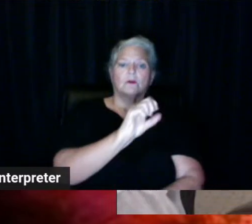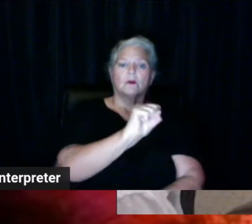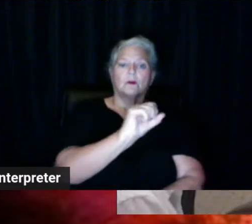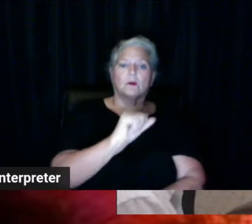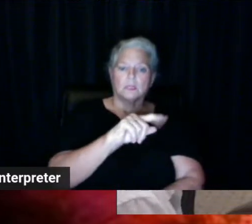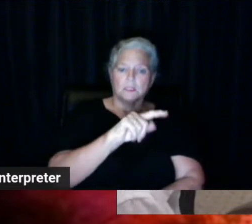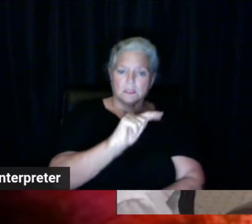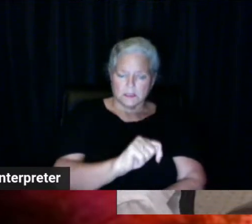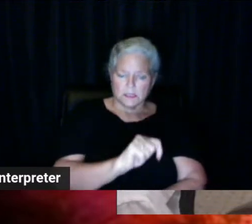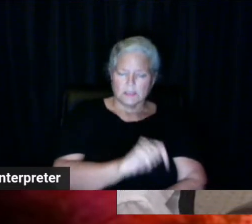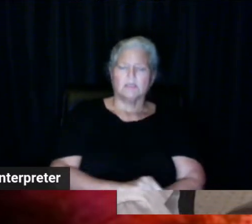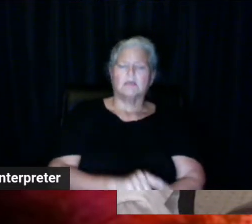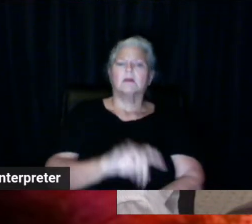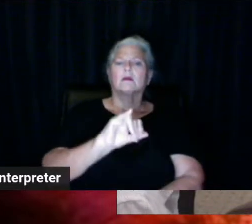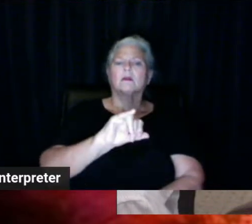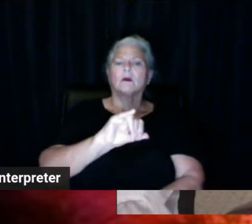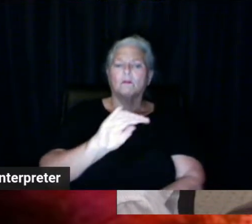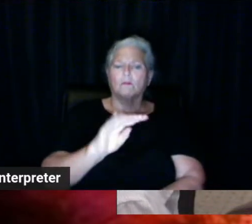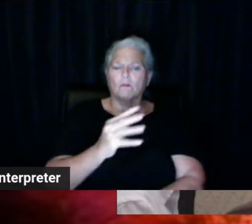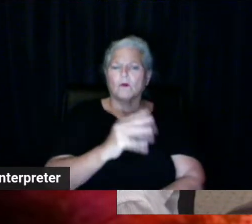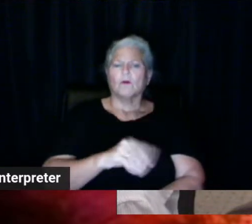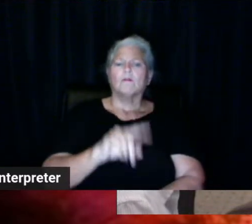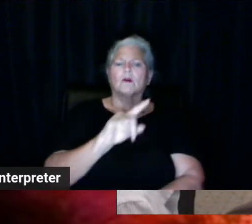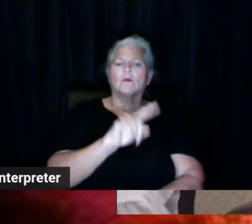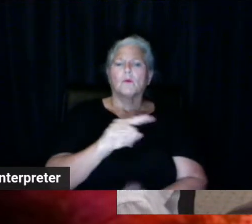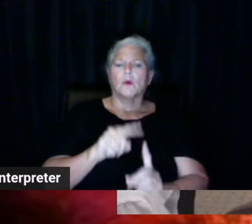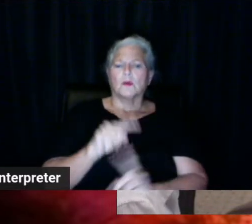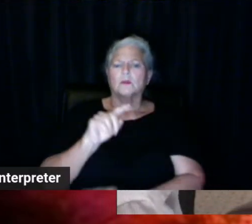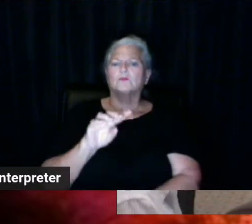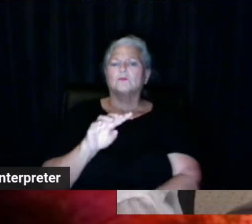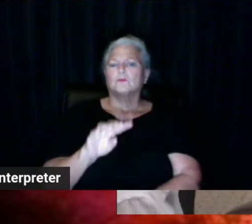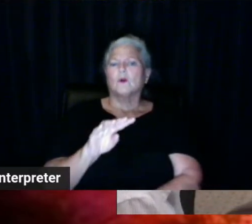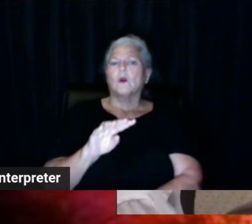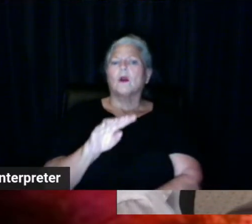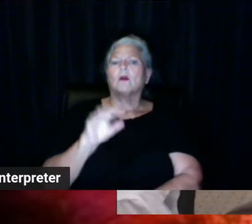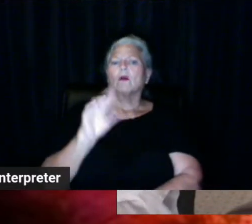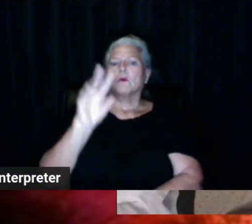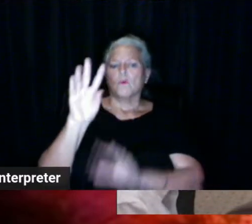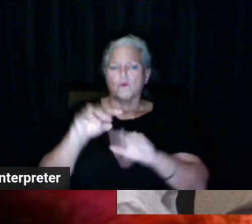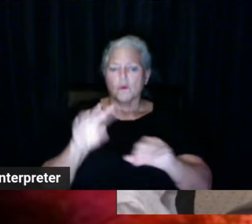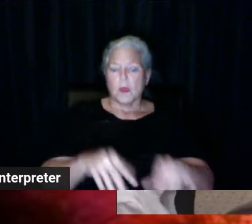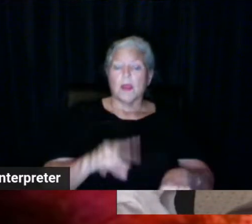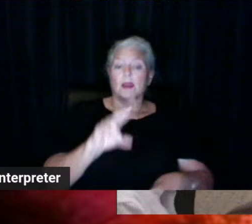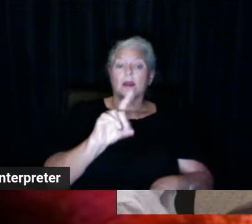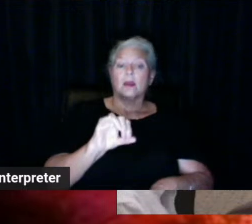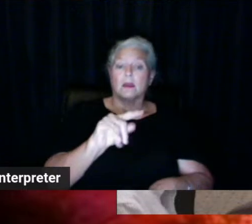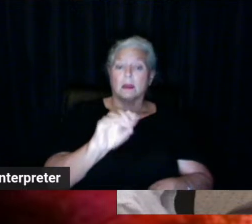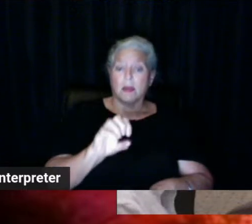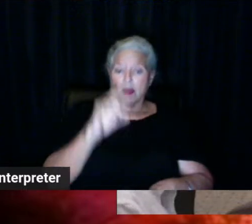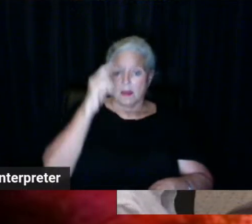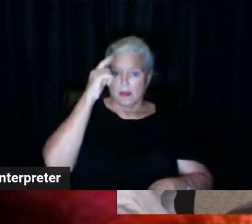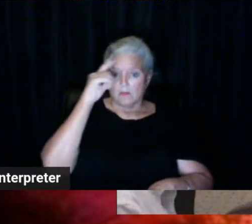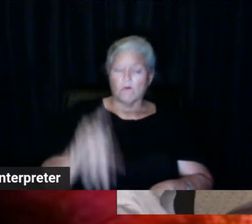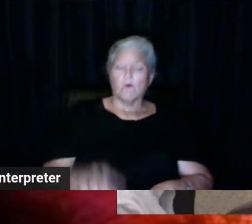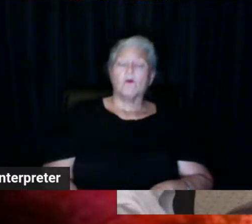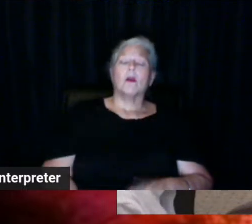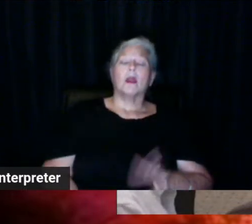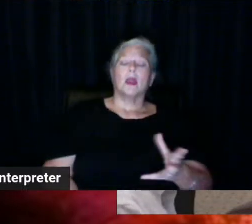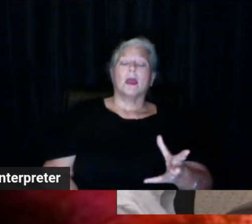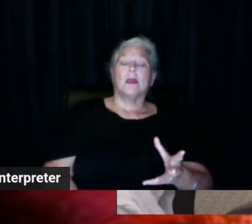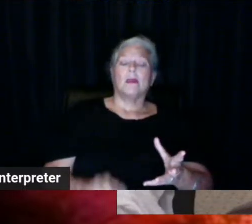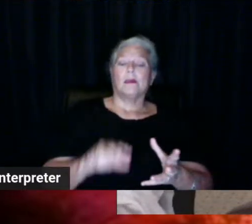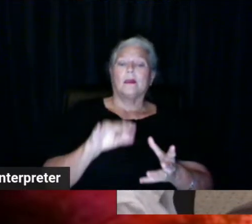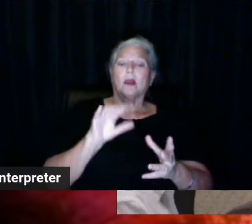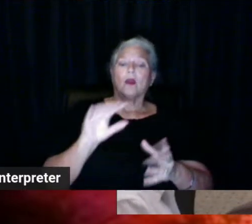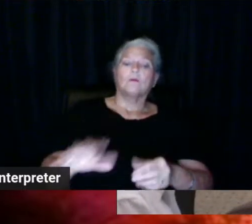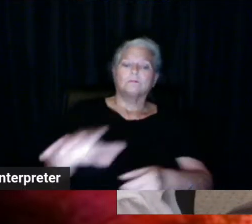from 1 to 4 p.m. with a rain date of August 25th for a region-wide yard sale and fundraiser. Our